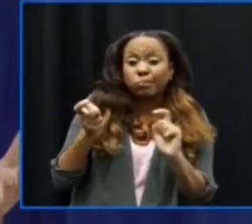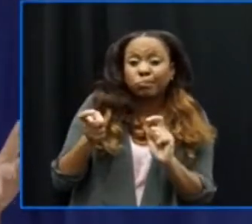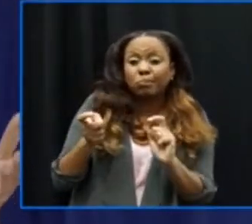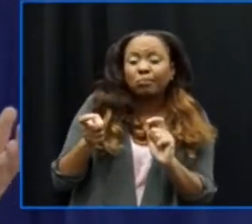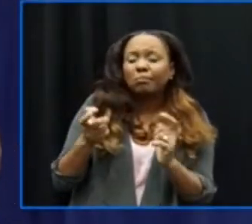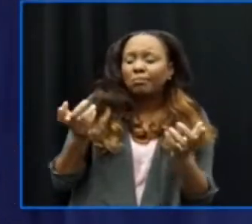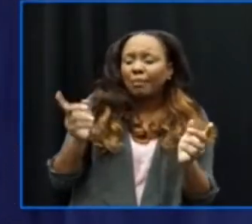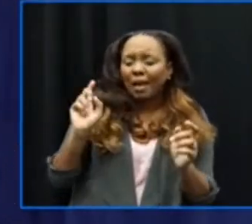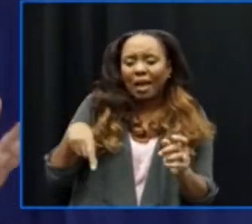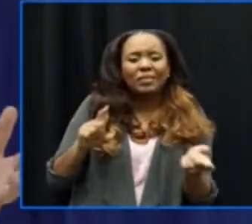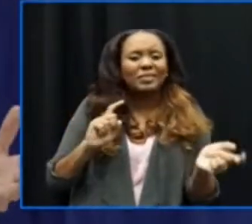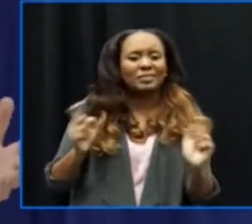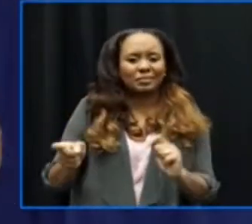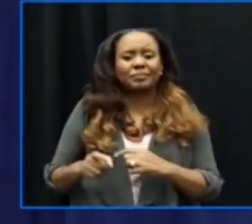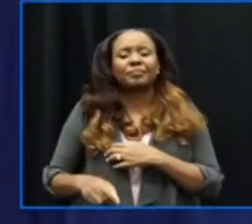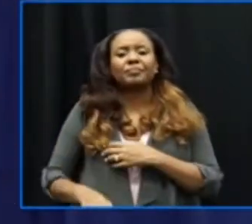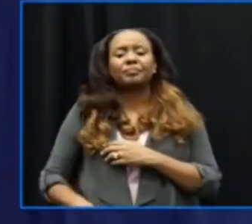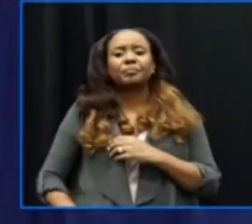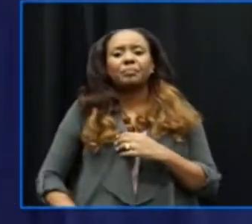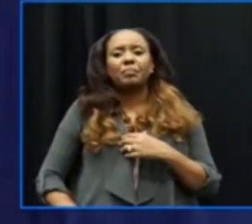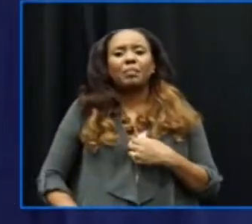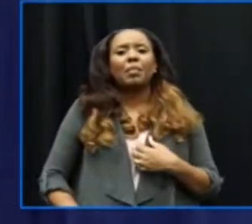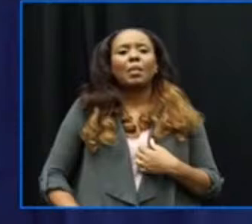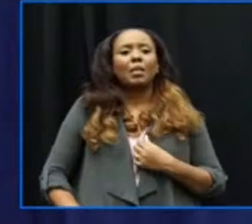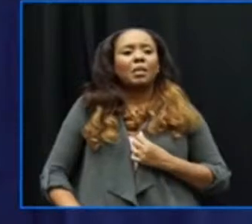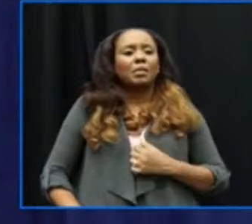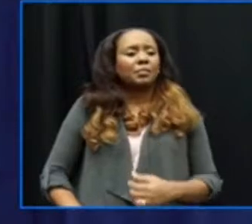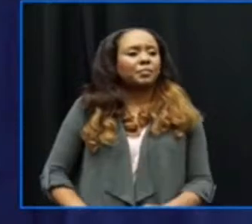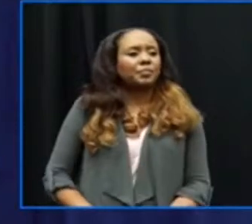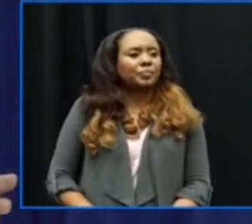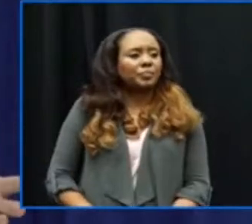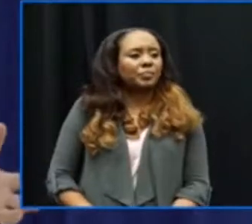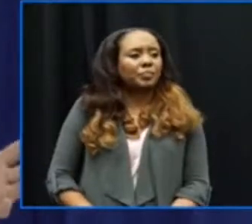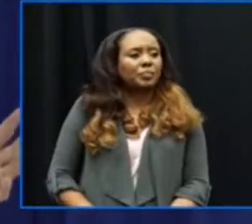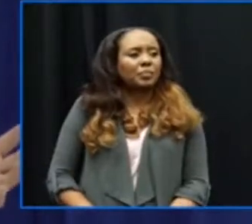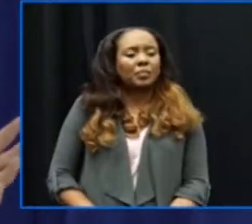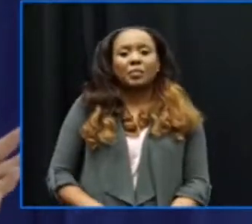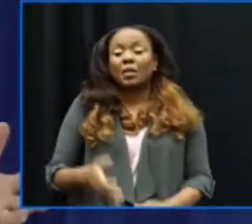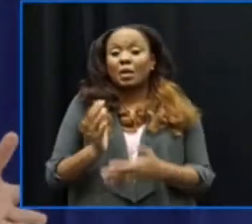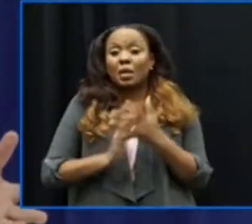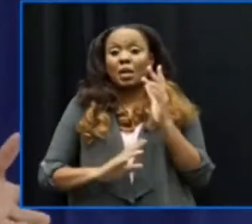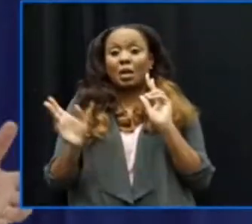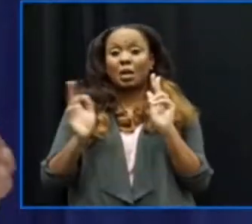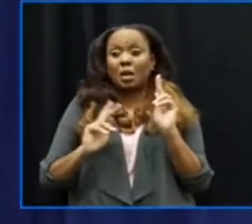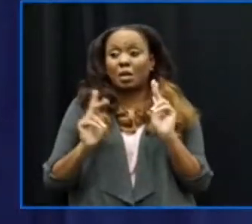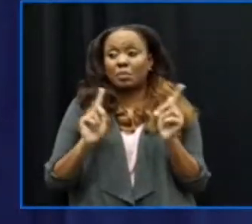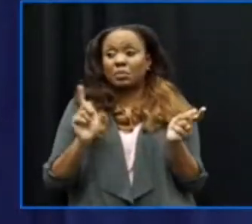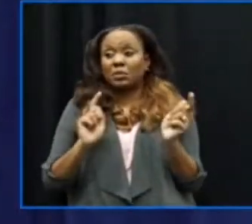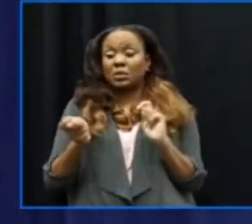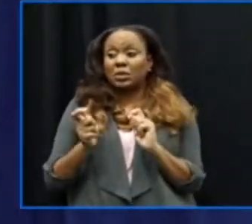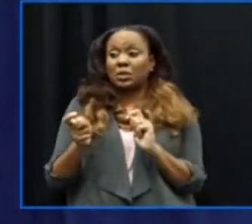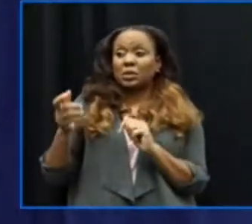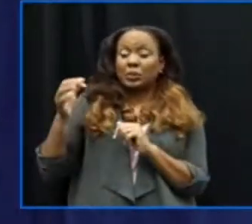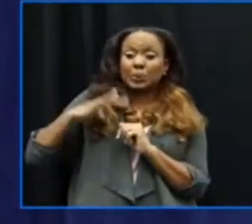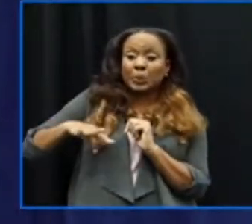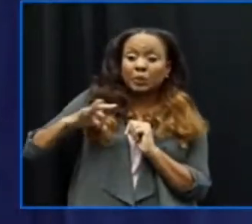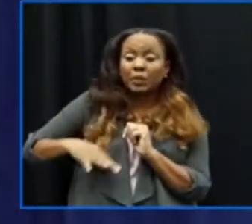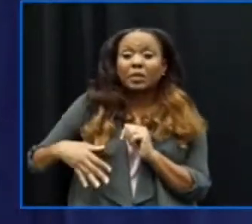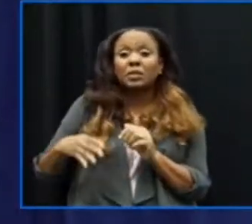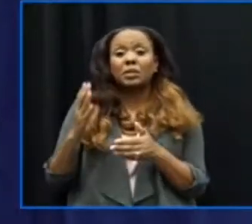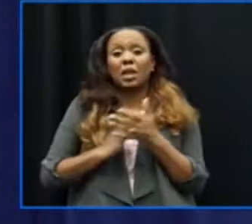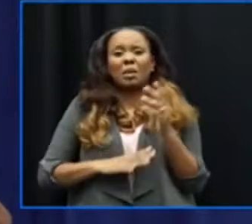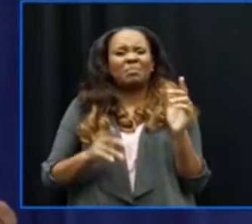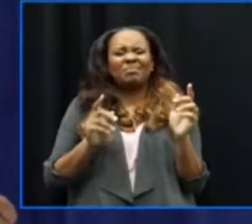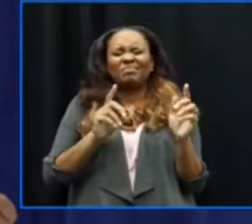defined contributions, whether it be fully funded or notional. Some have changed to a hybrid approach, some defined benefits, some defined contribution.